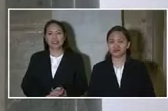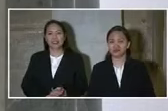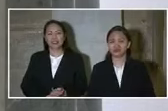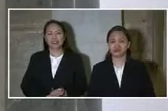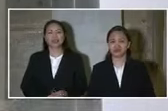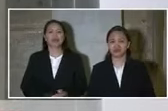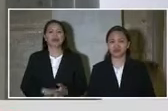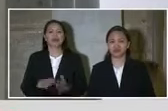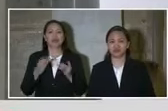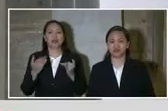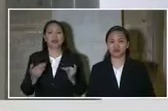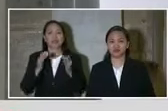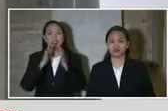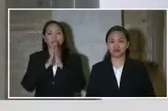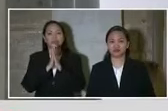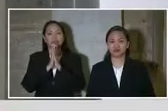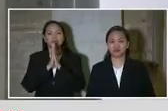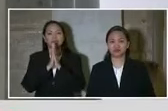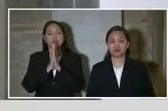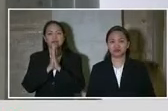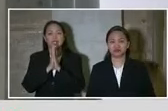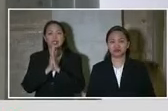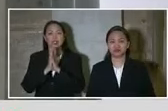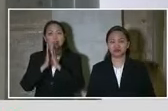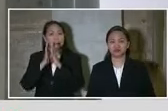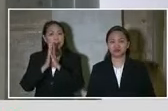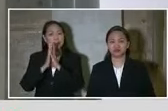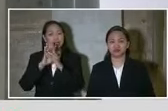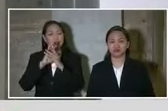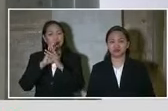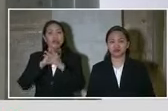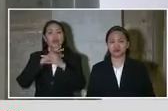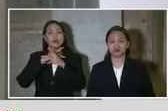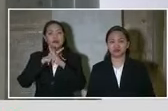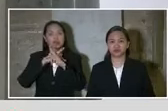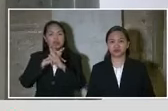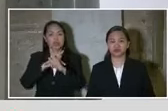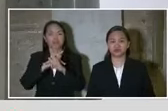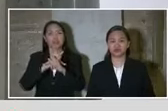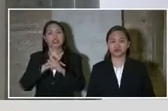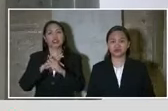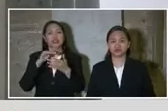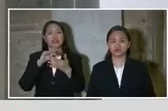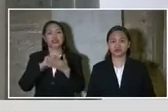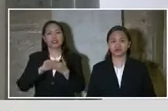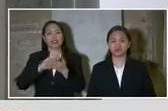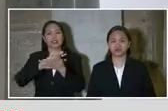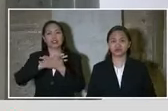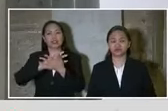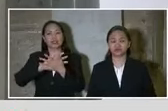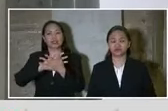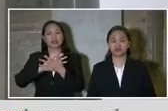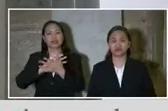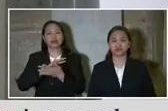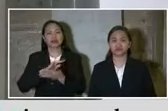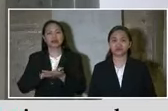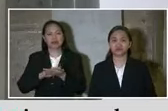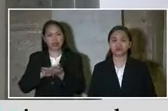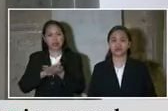now pray the Oratio Imperata for protection against COVID-19. Please all kneel.